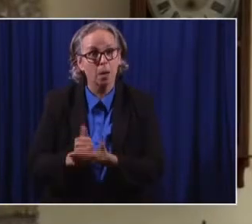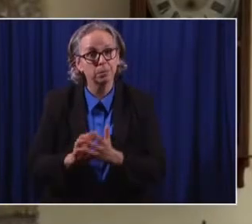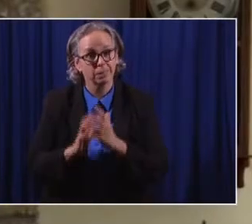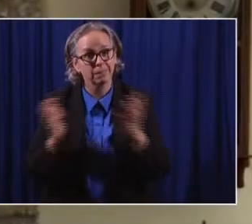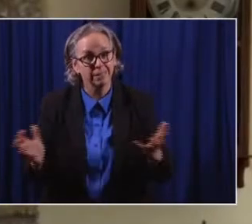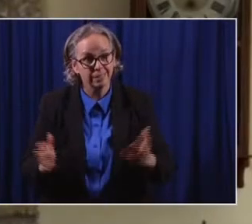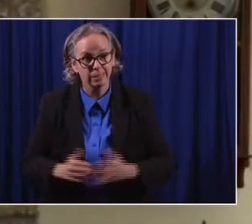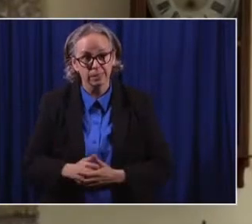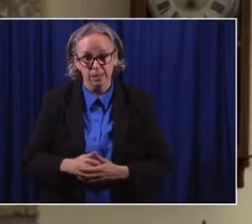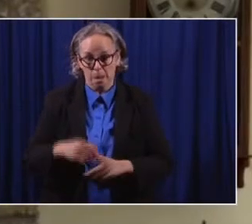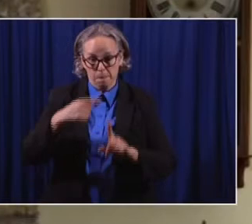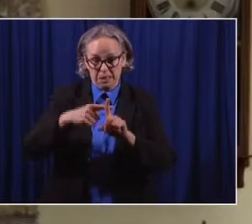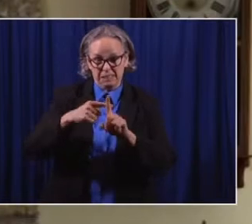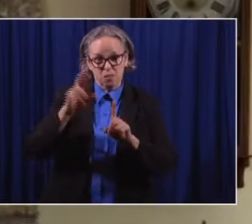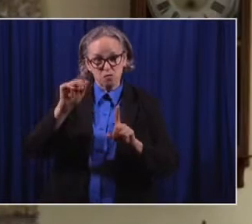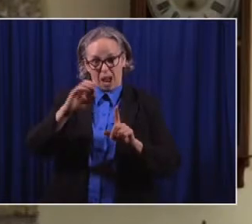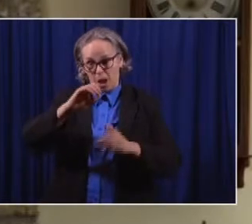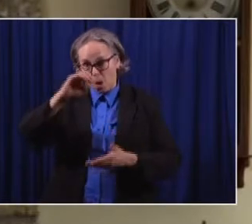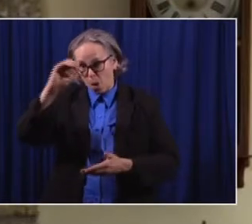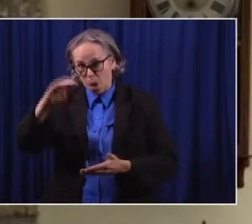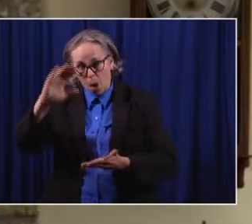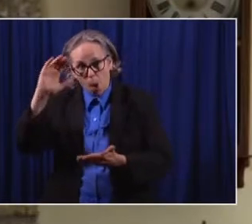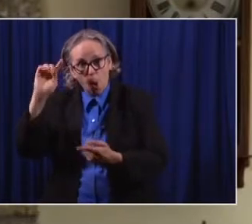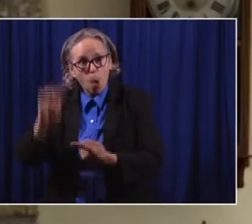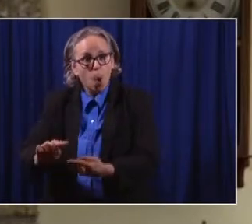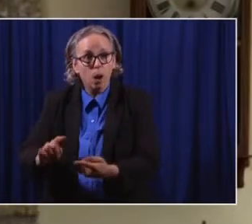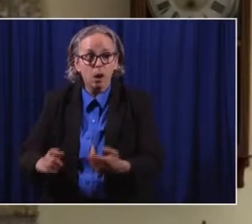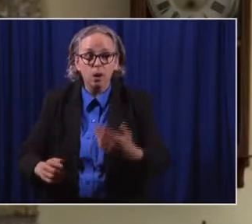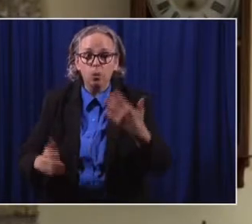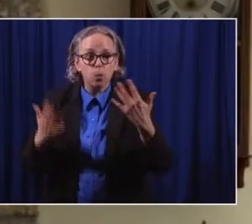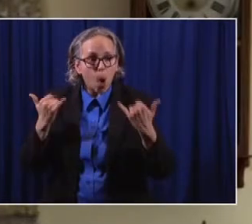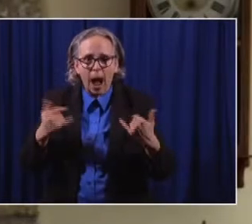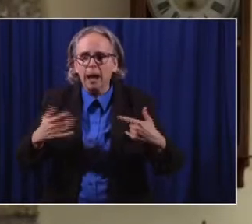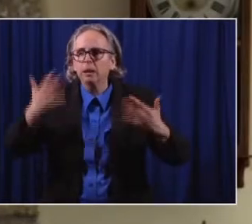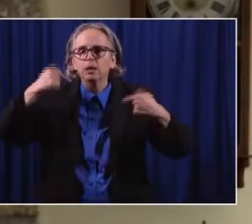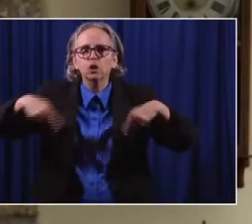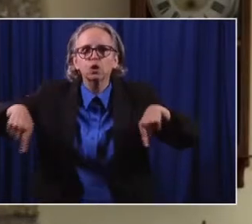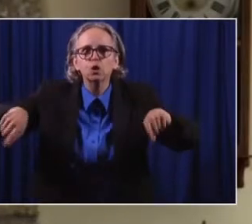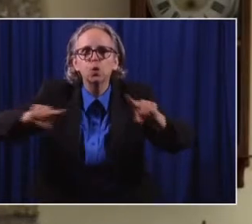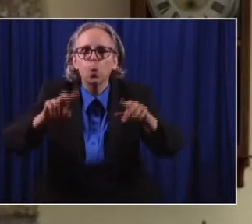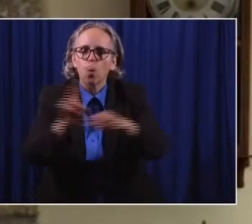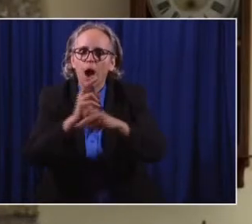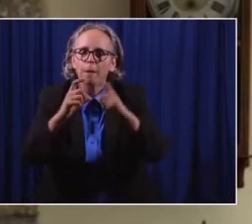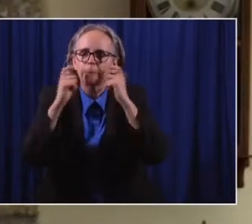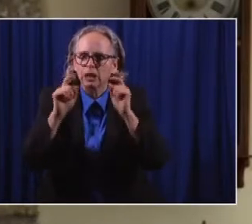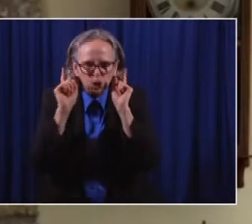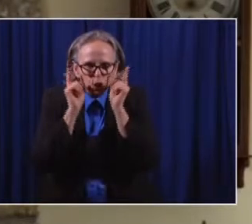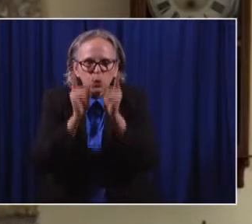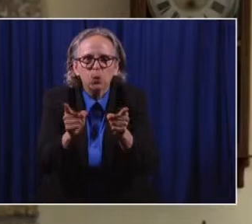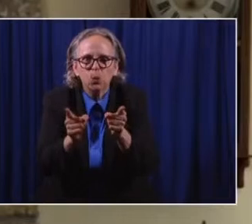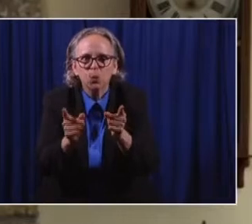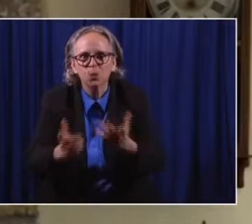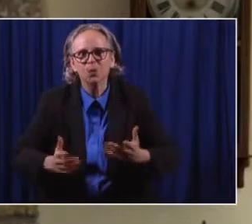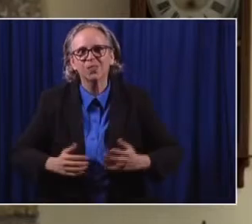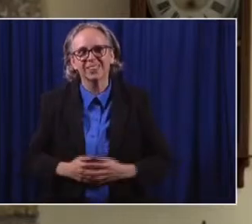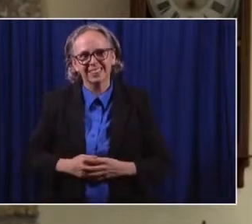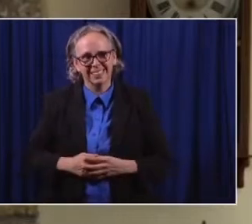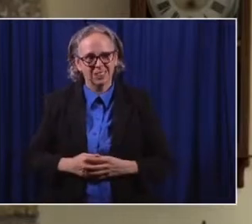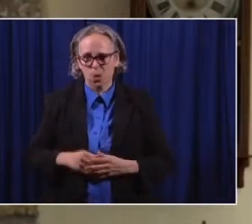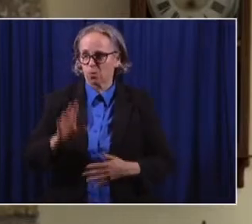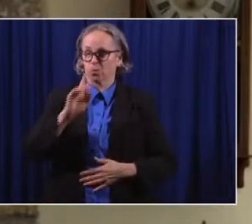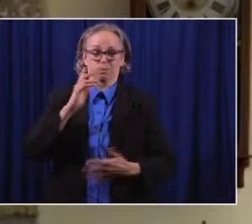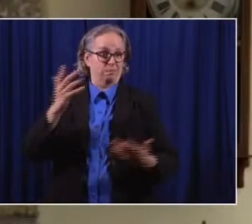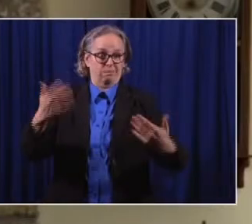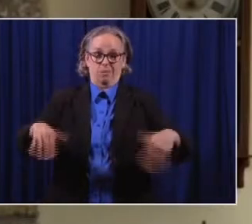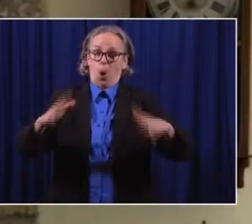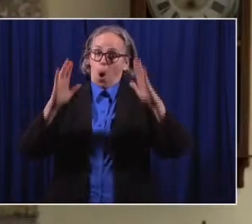what it is today. We would not have slowed this increase and going down really to a plateau and maybe a